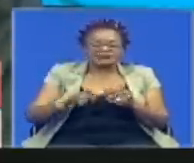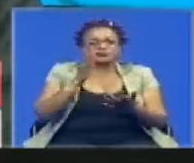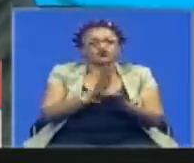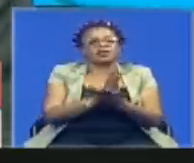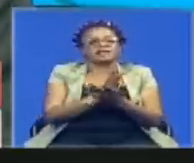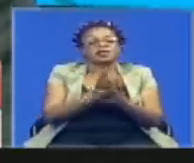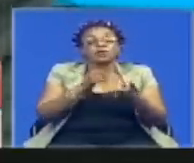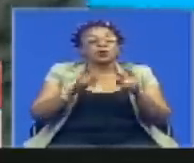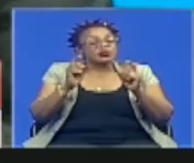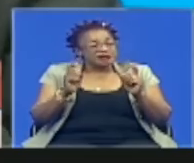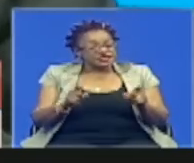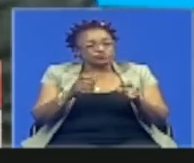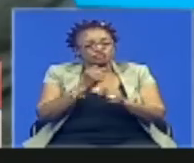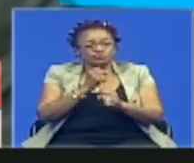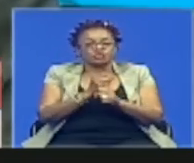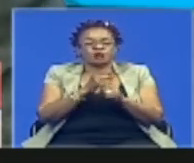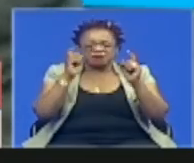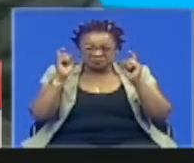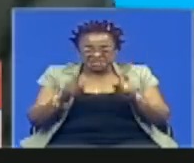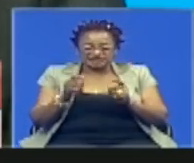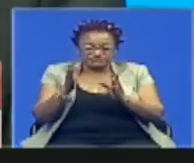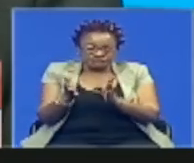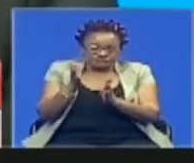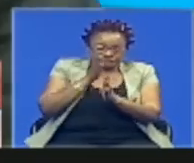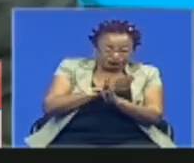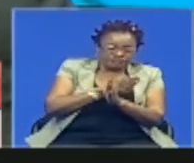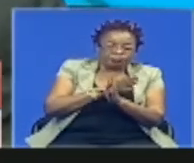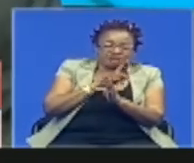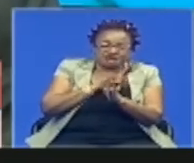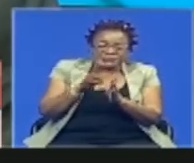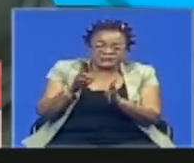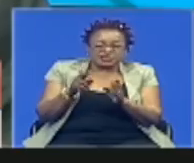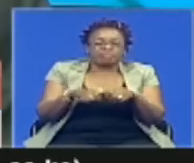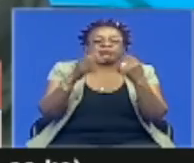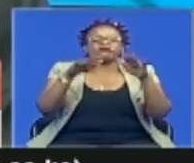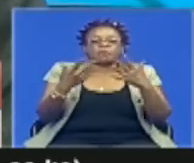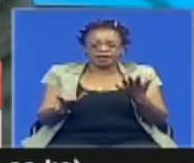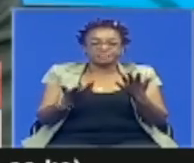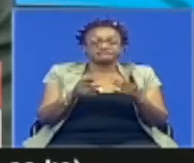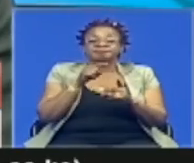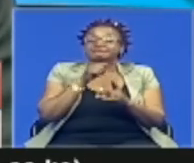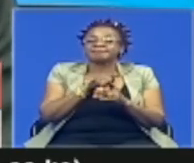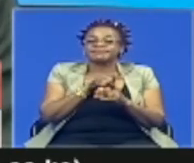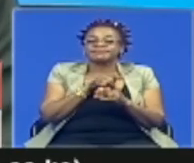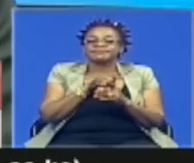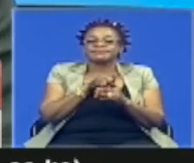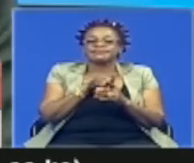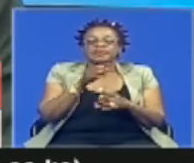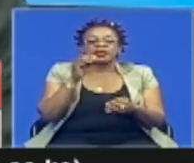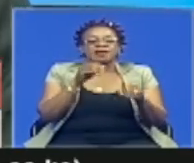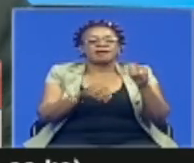we need to do is to go back to where the peace deluded us. And that place is called